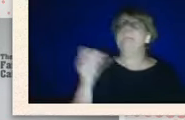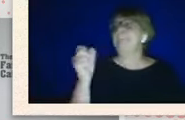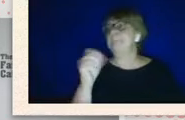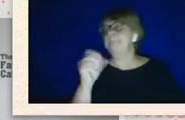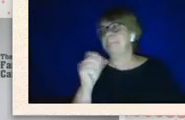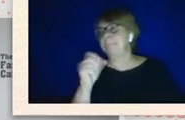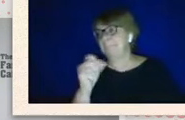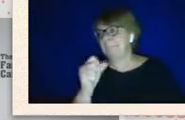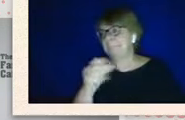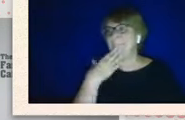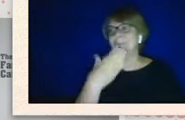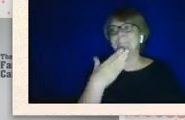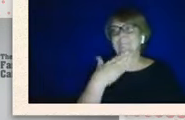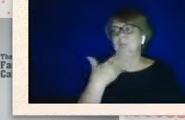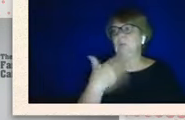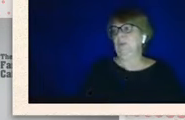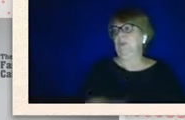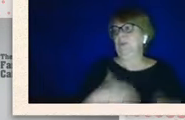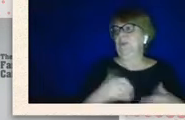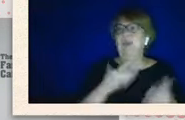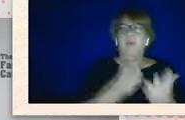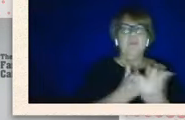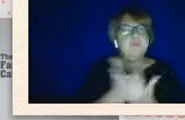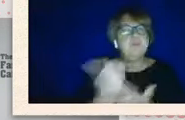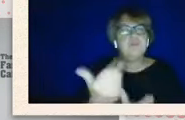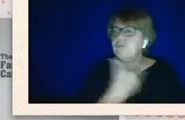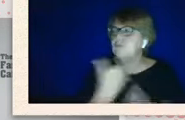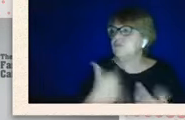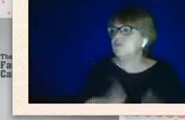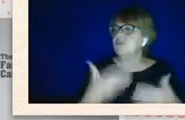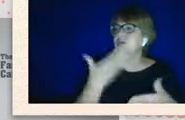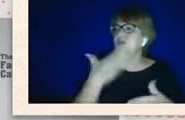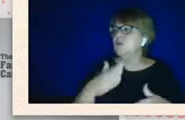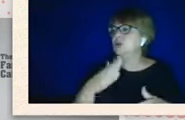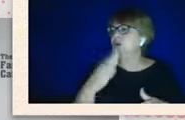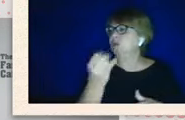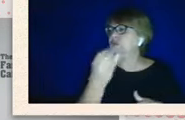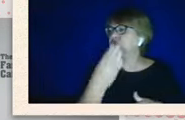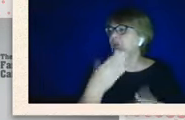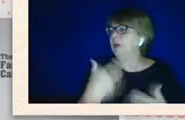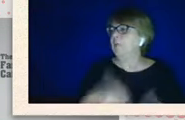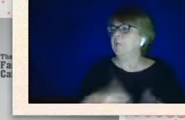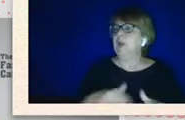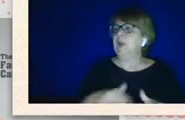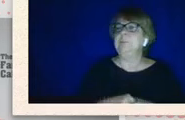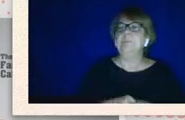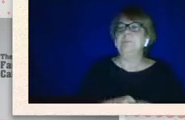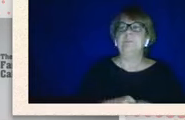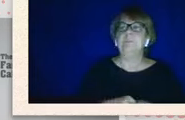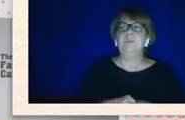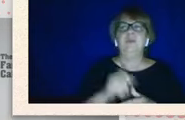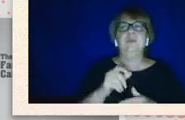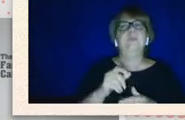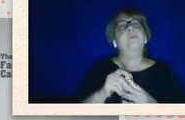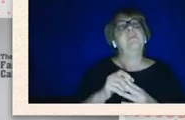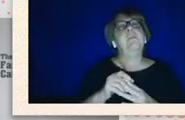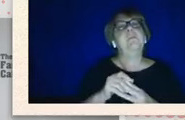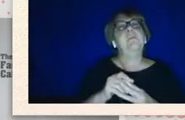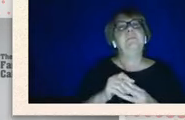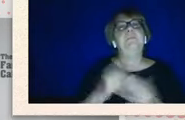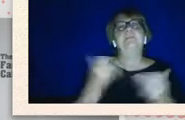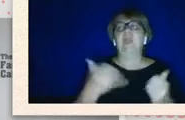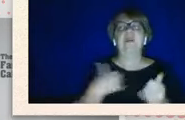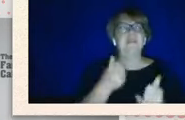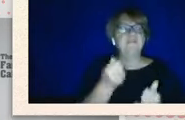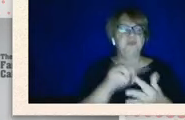was so thorough, and you did such a great job of explaining potential questions. Now we just got a few so far, but I'm sure we'll